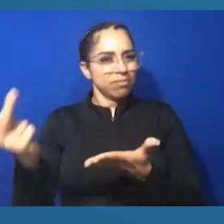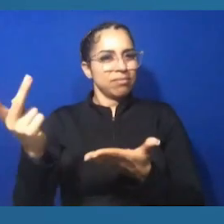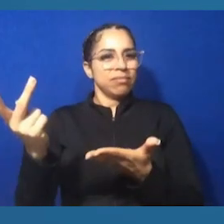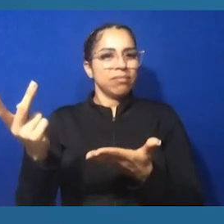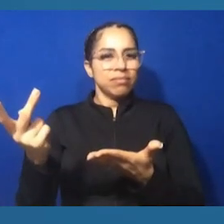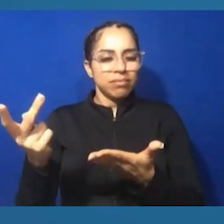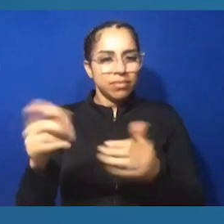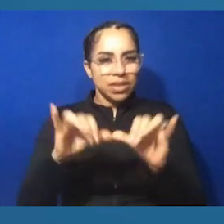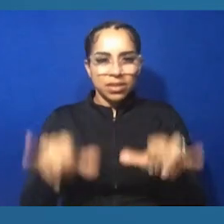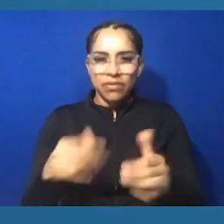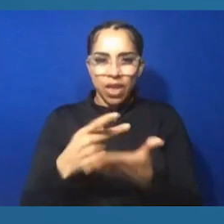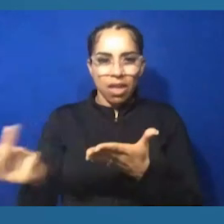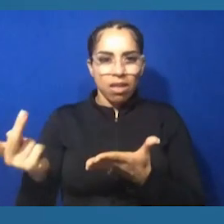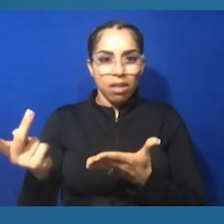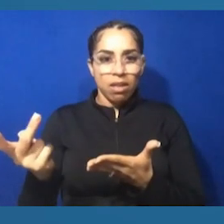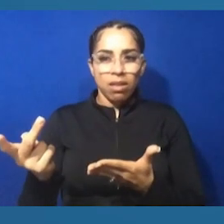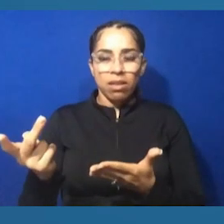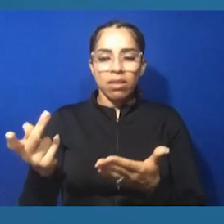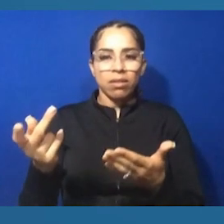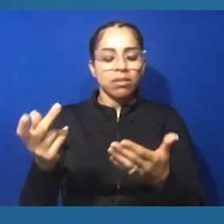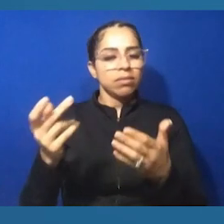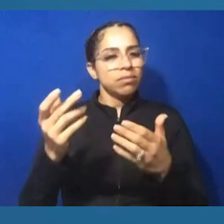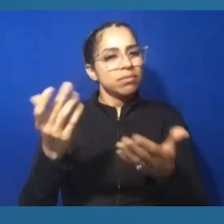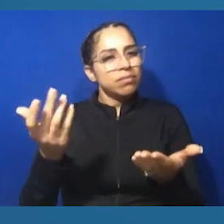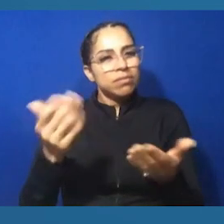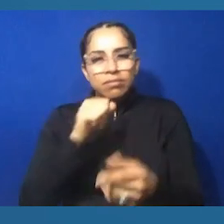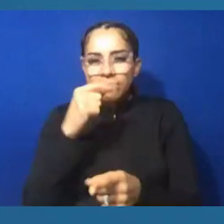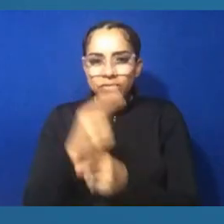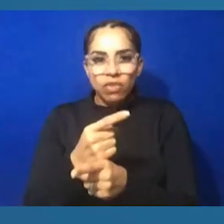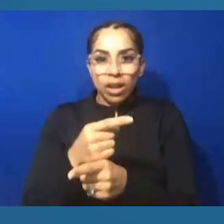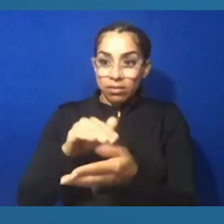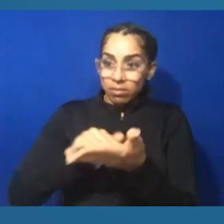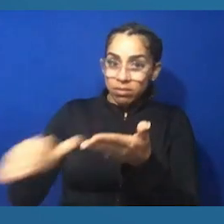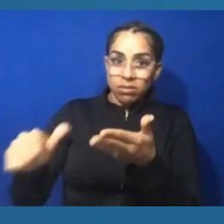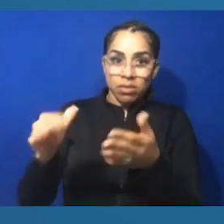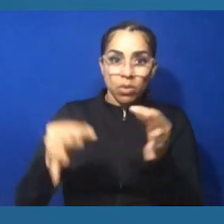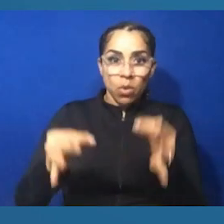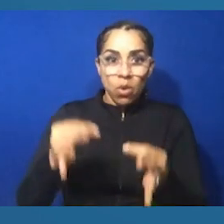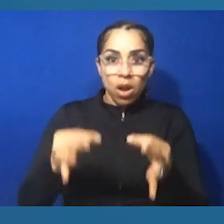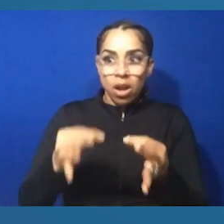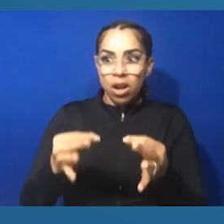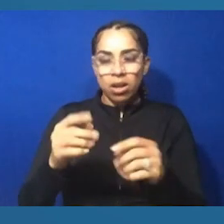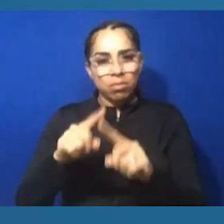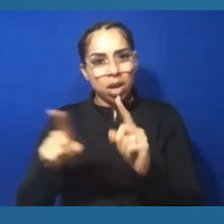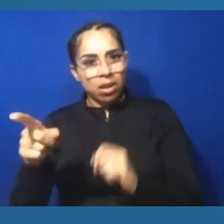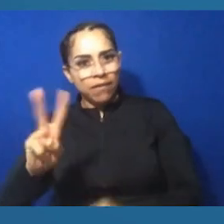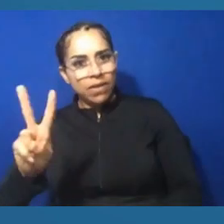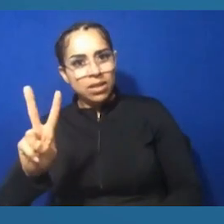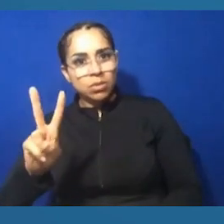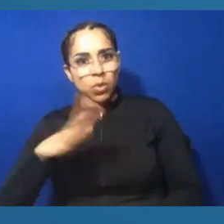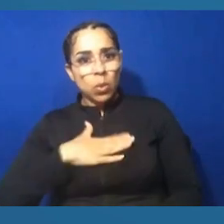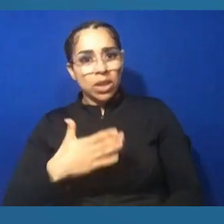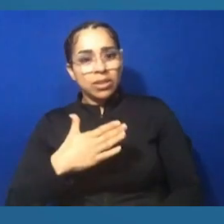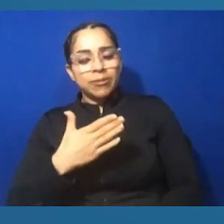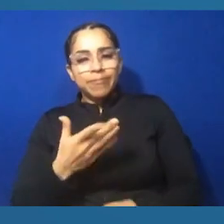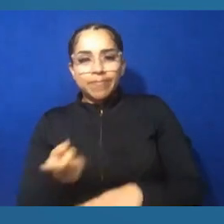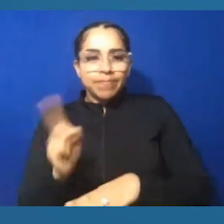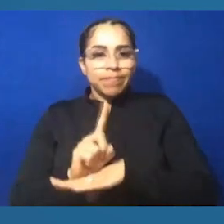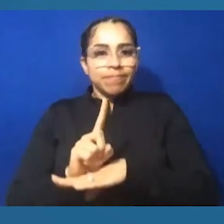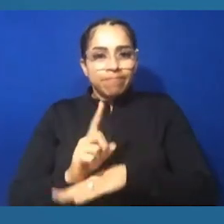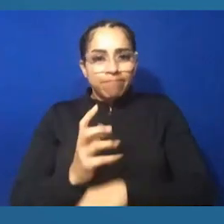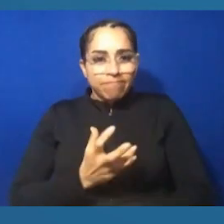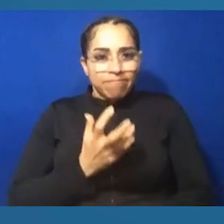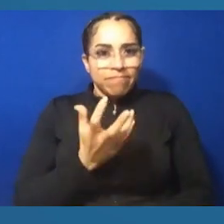these senseless dismissals is someone who put themselves out there, or a family that put themselves out there. In some cases, they